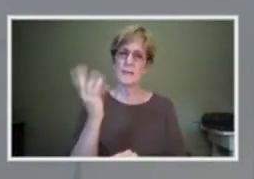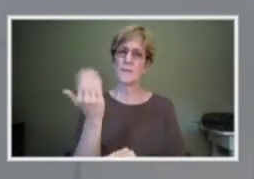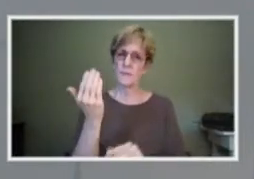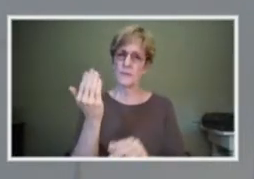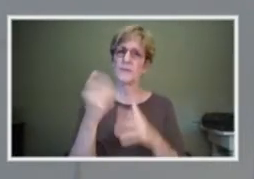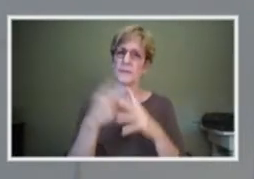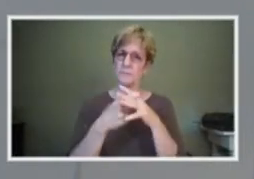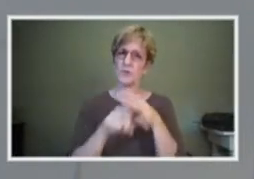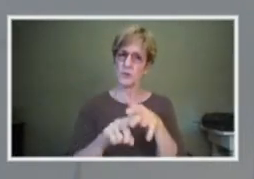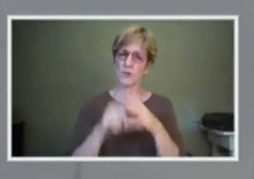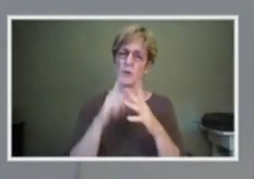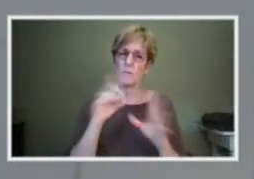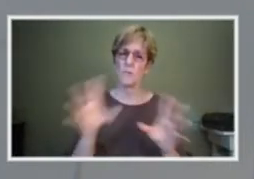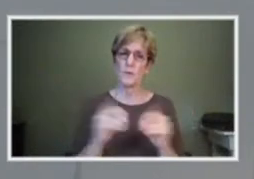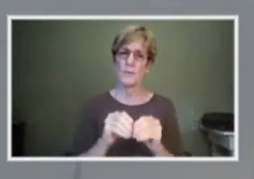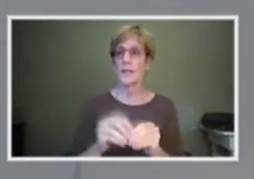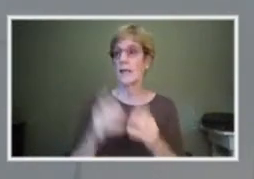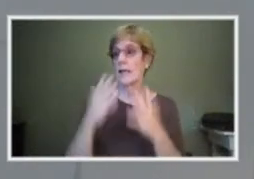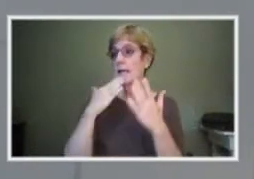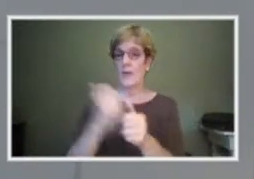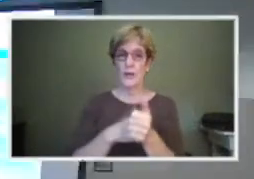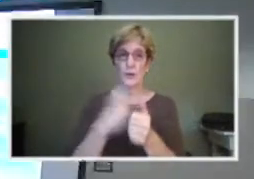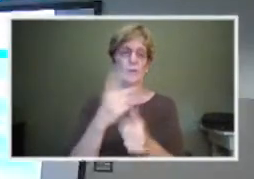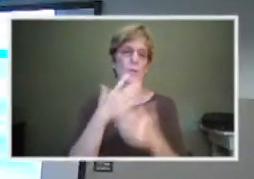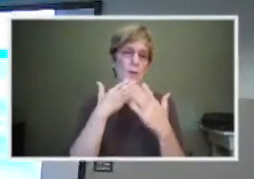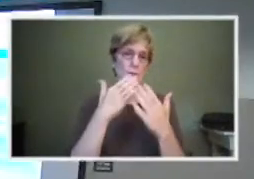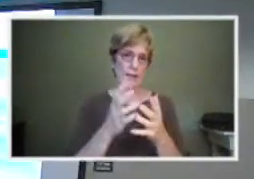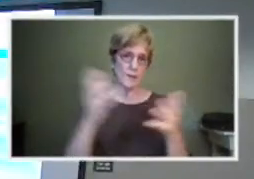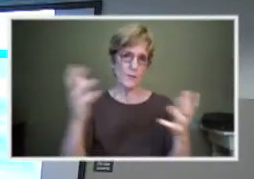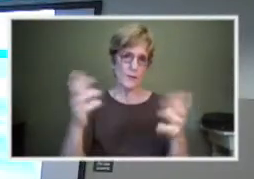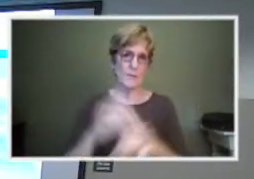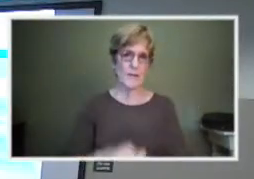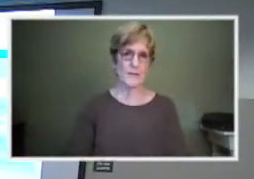okay? Thank you, everyone. Thank you very much.